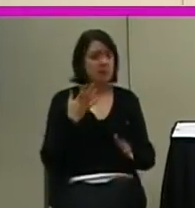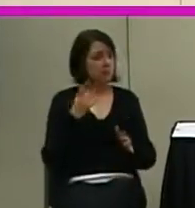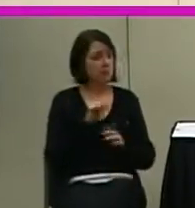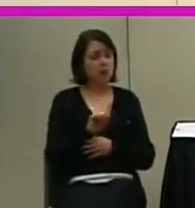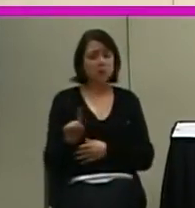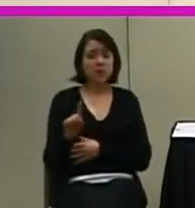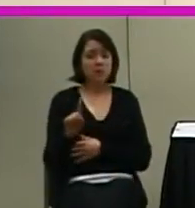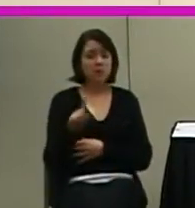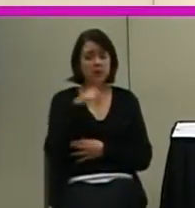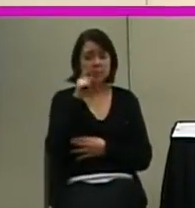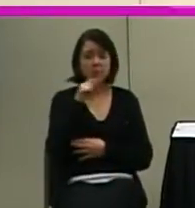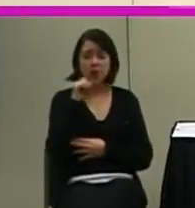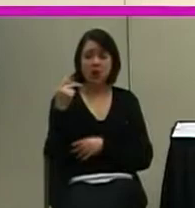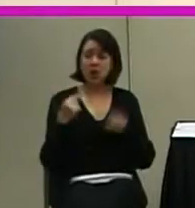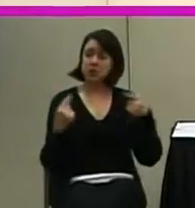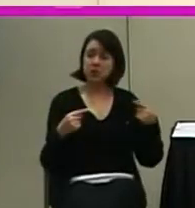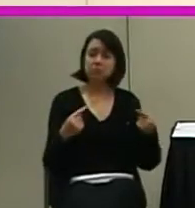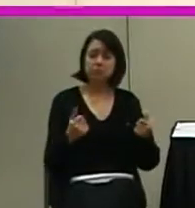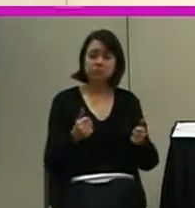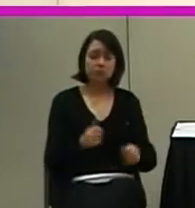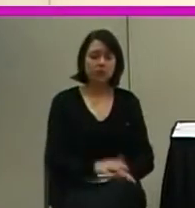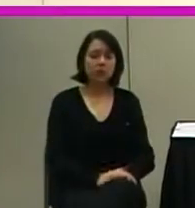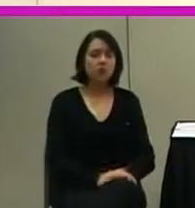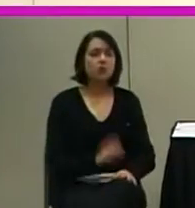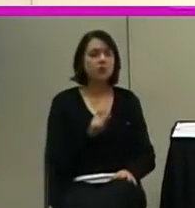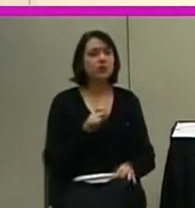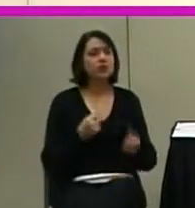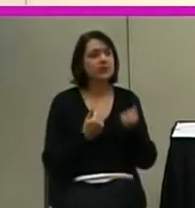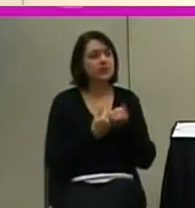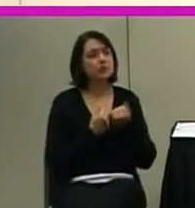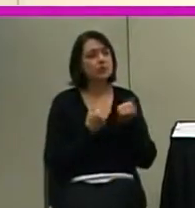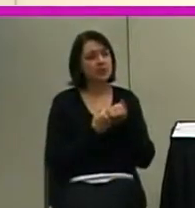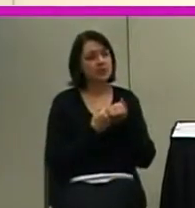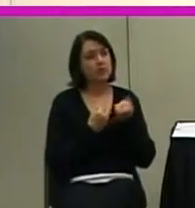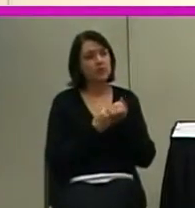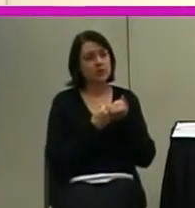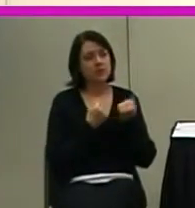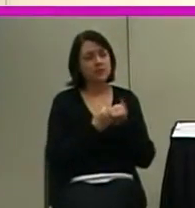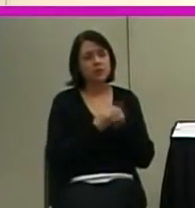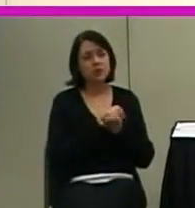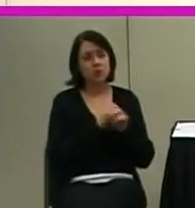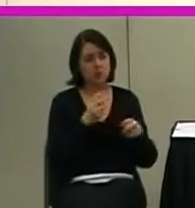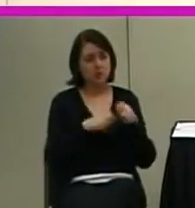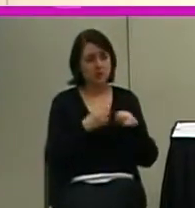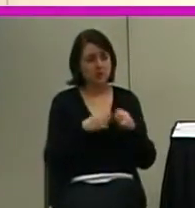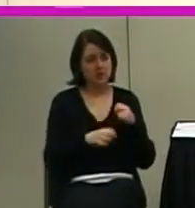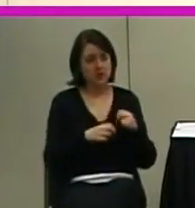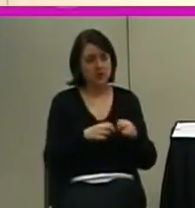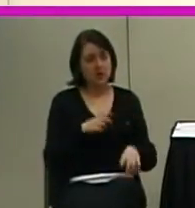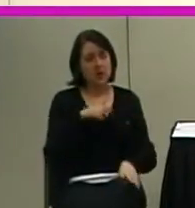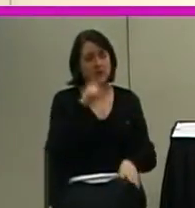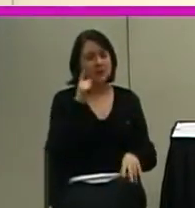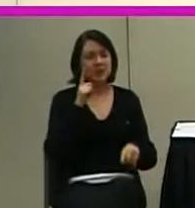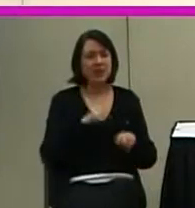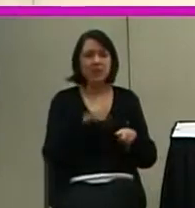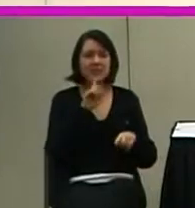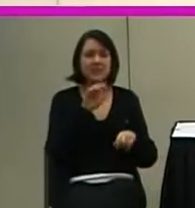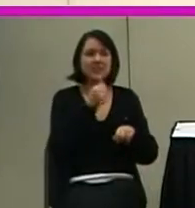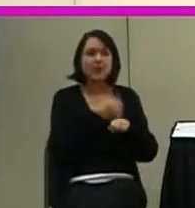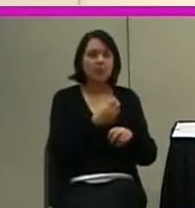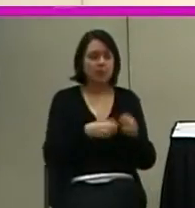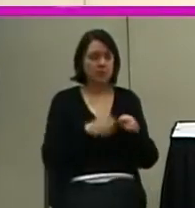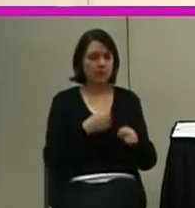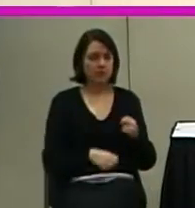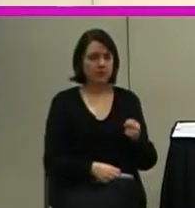away from them because you weren't having arguments. And you just got to keep reinforcing the absence of the problem, because you can't actually set up the